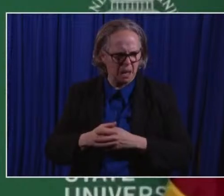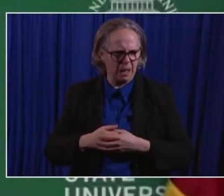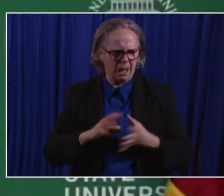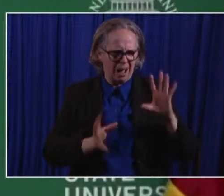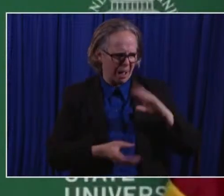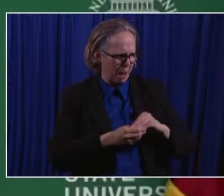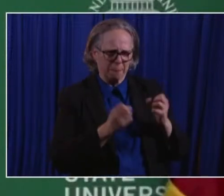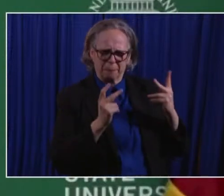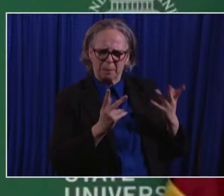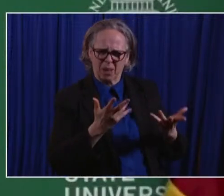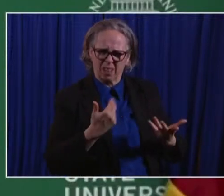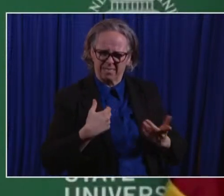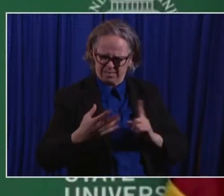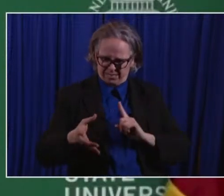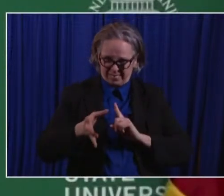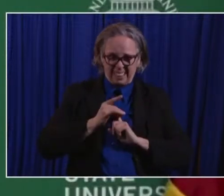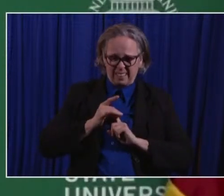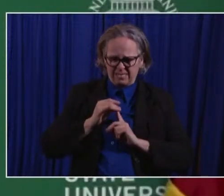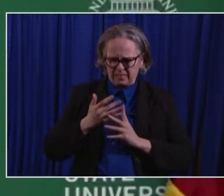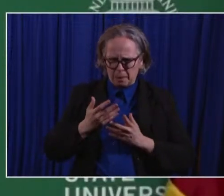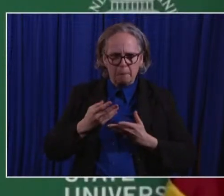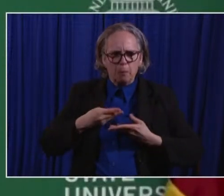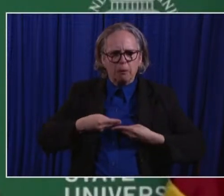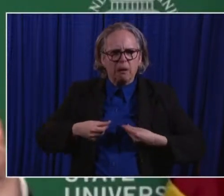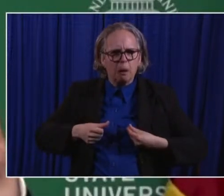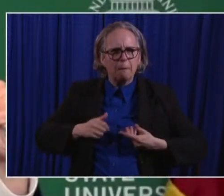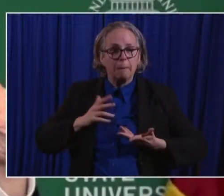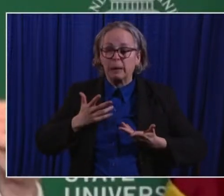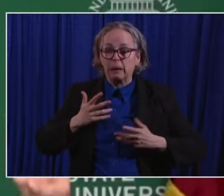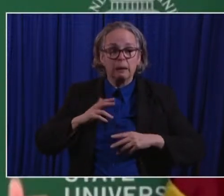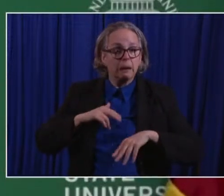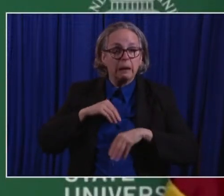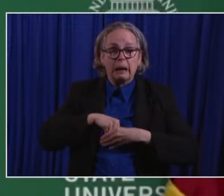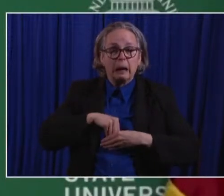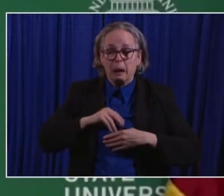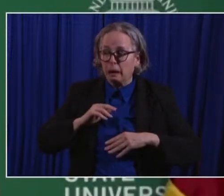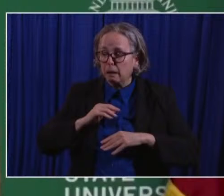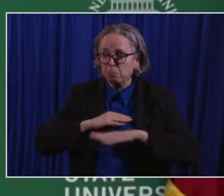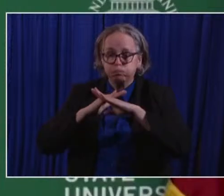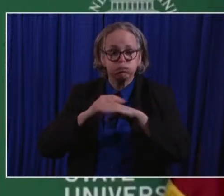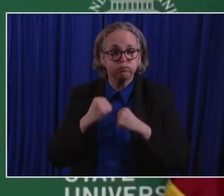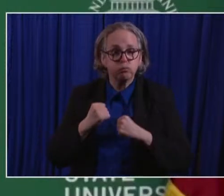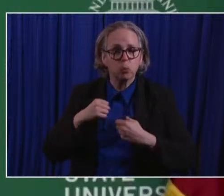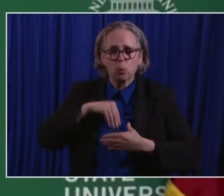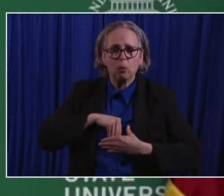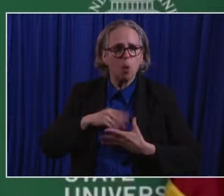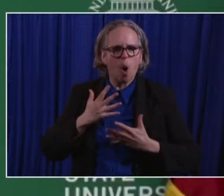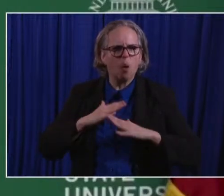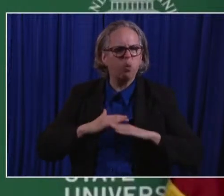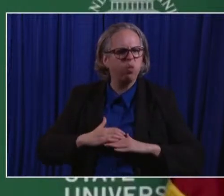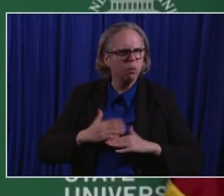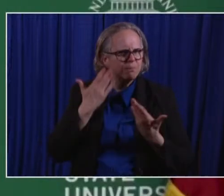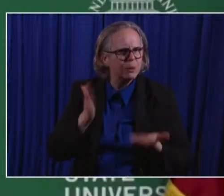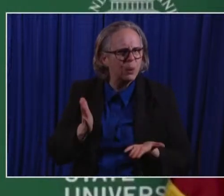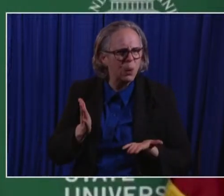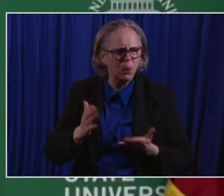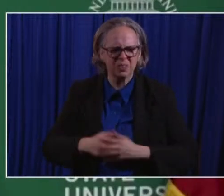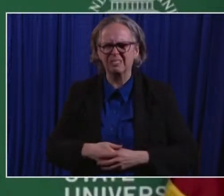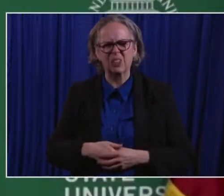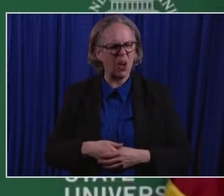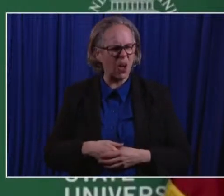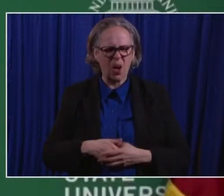though they're not getting vaccinated. So that's why it's difficult to come up with an exact figure of what percentage